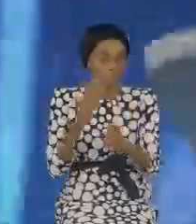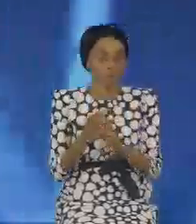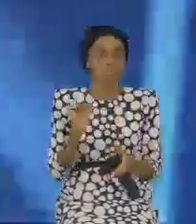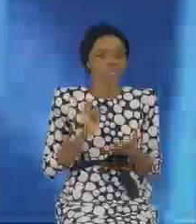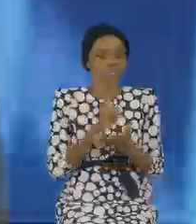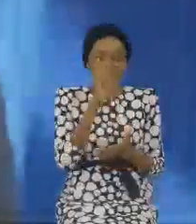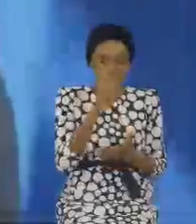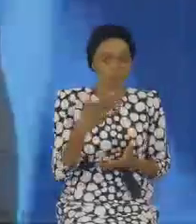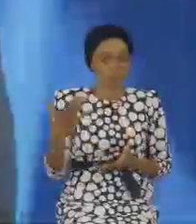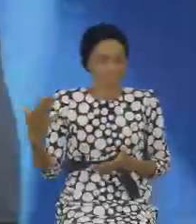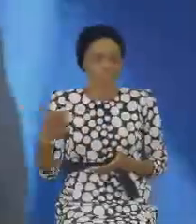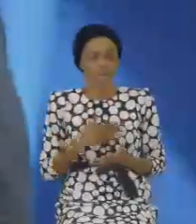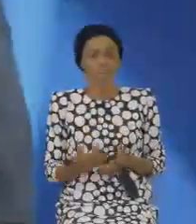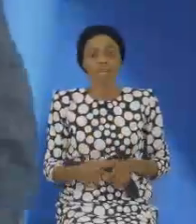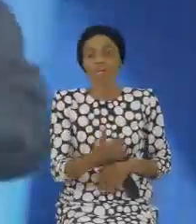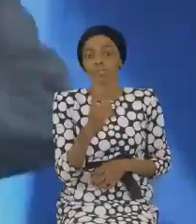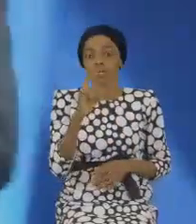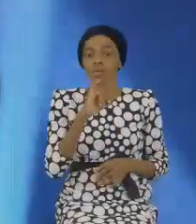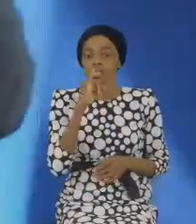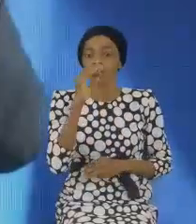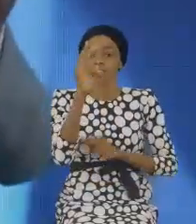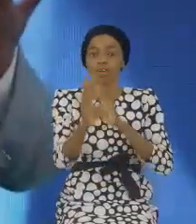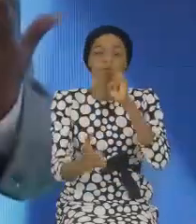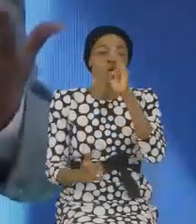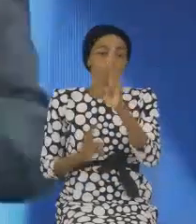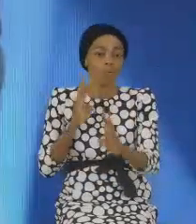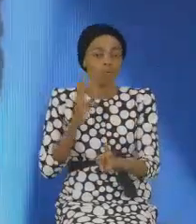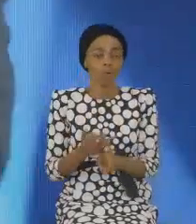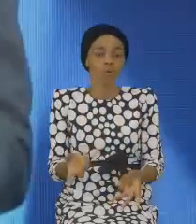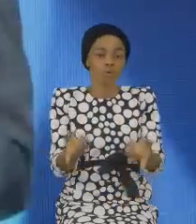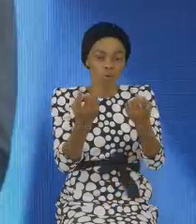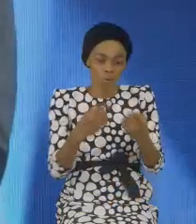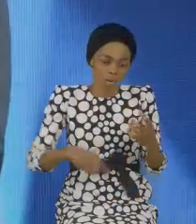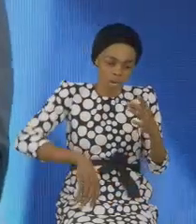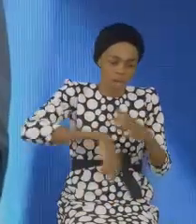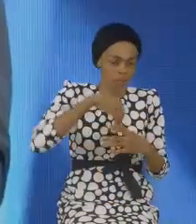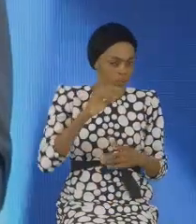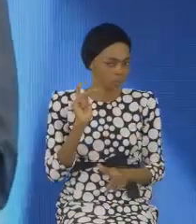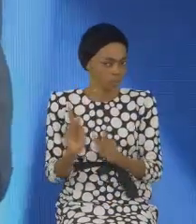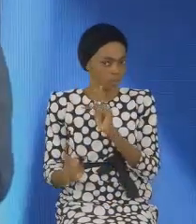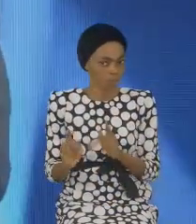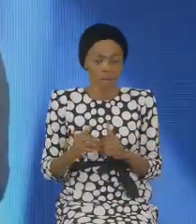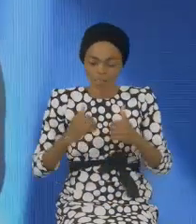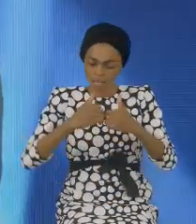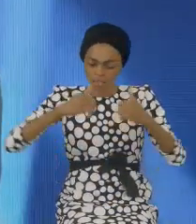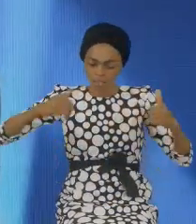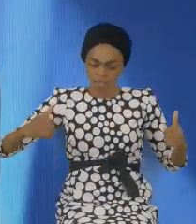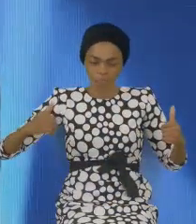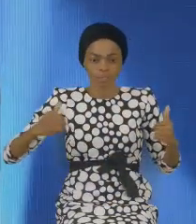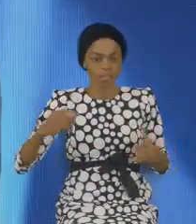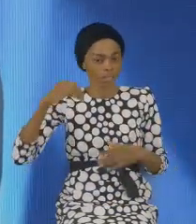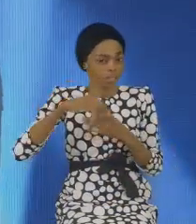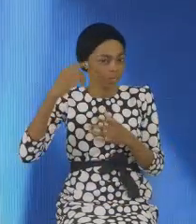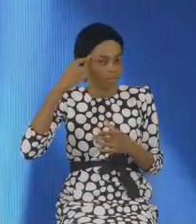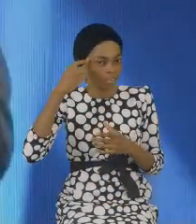thing, and the world and Egypt coming out of them, that they are totally separated in mind, in